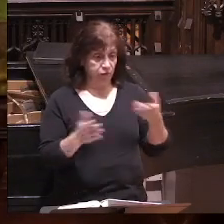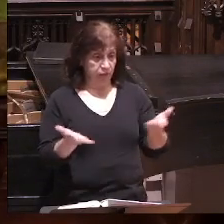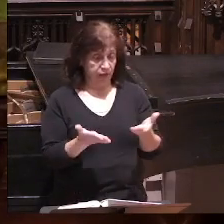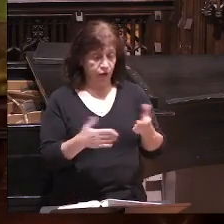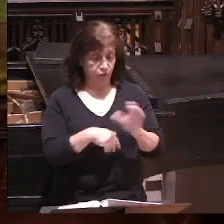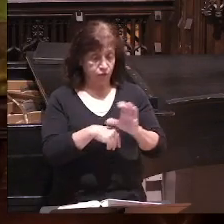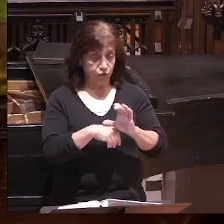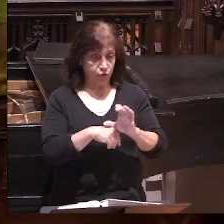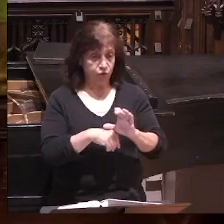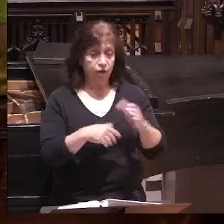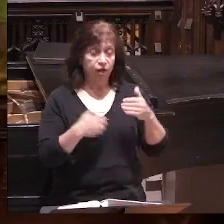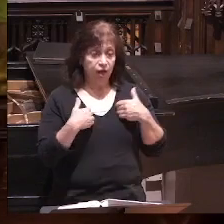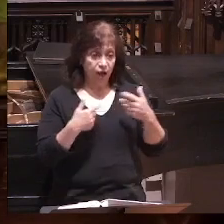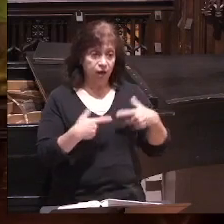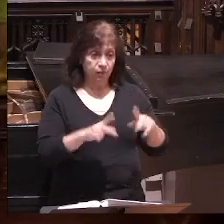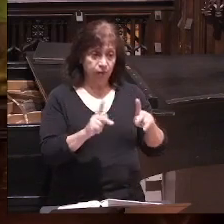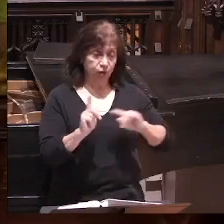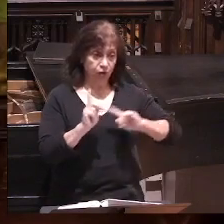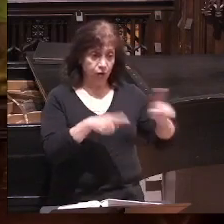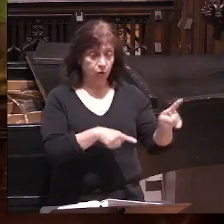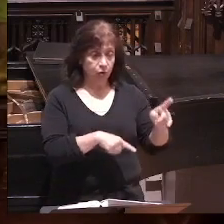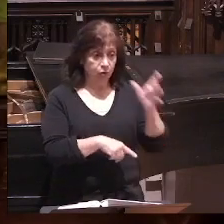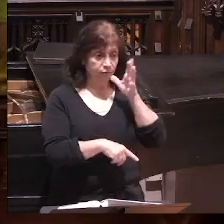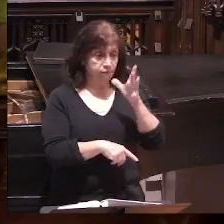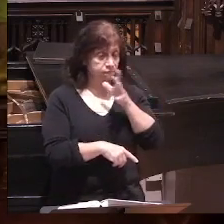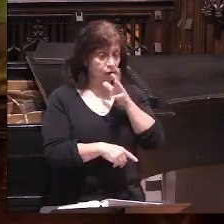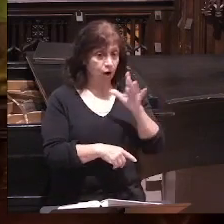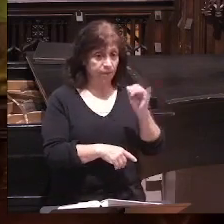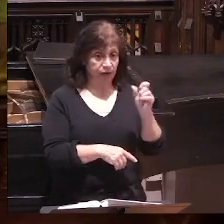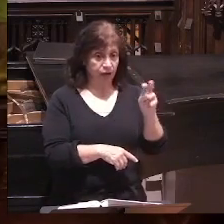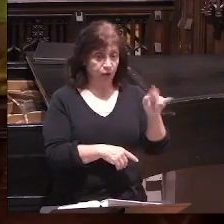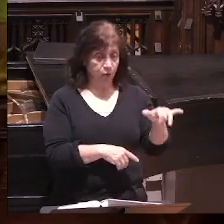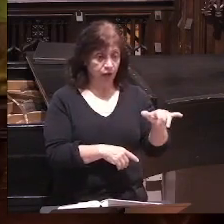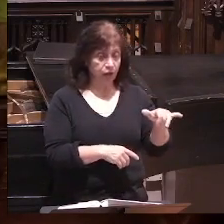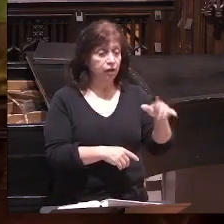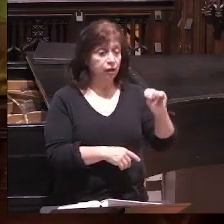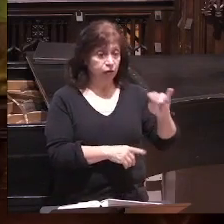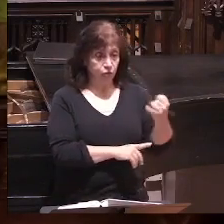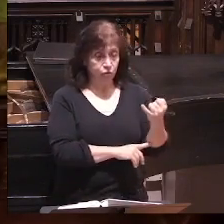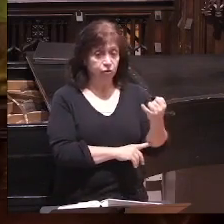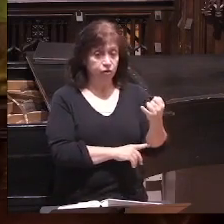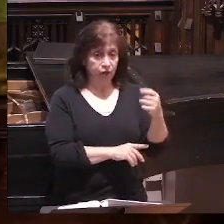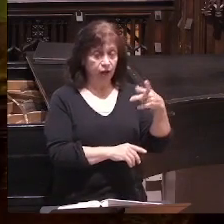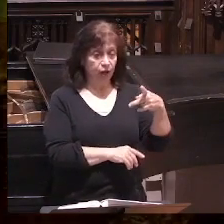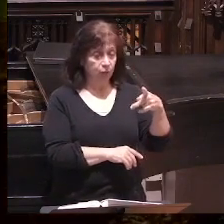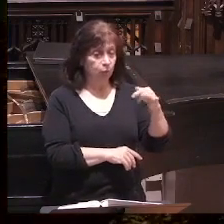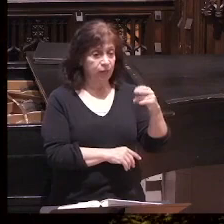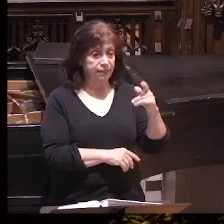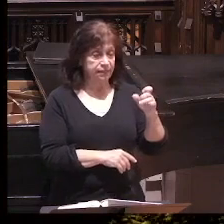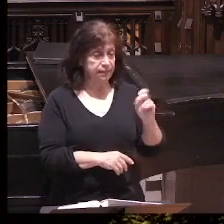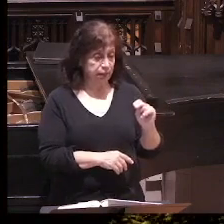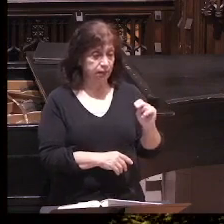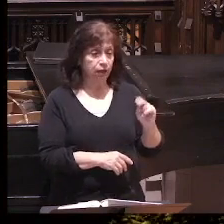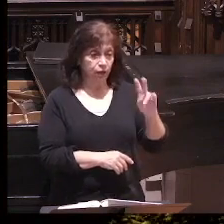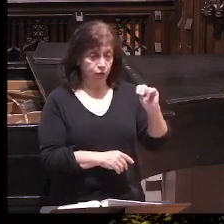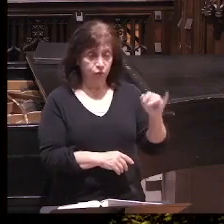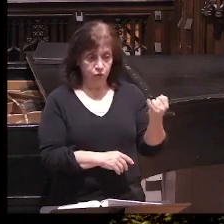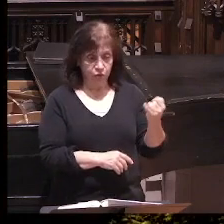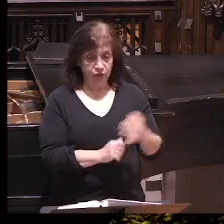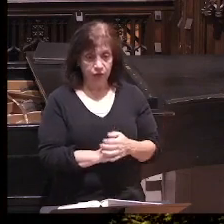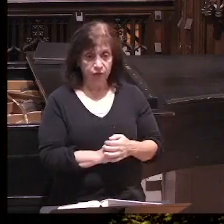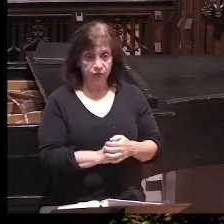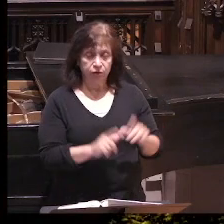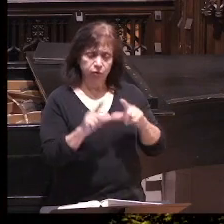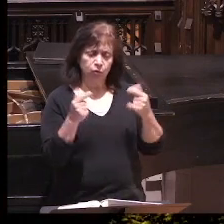opportunity to go to the Farminary at Princeton Theological Seminary in Princeton, New Jersey. There